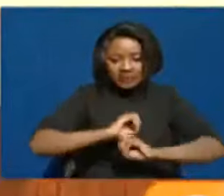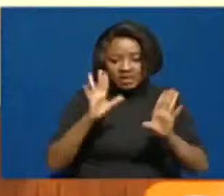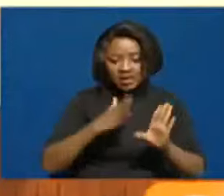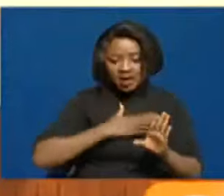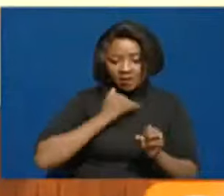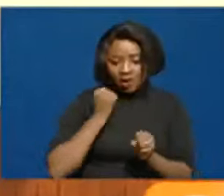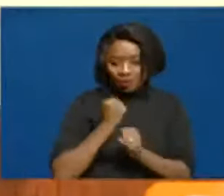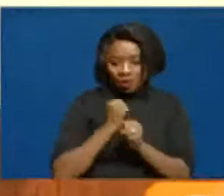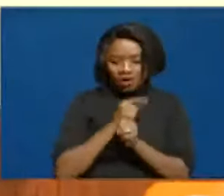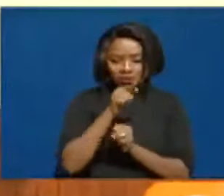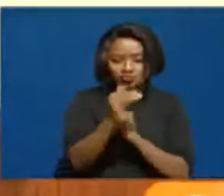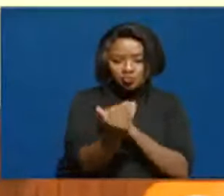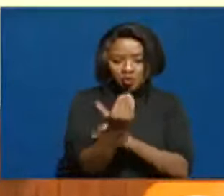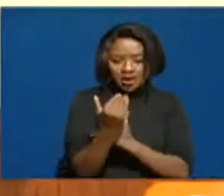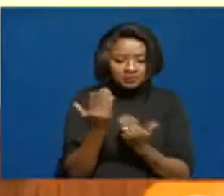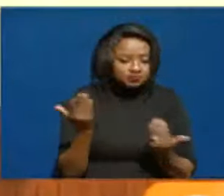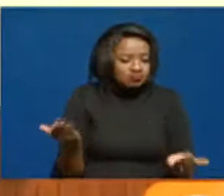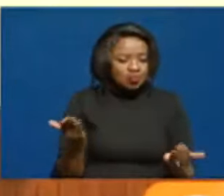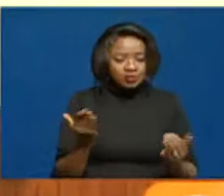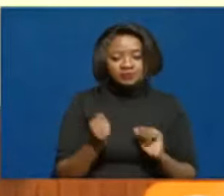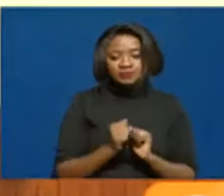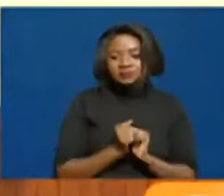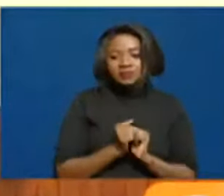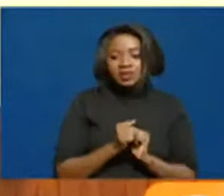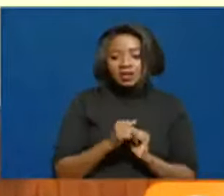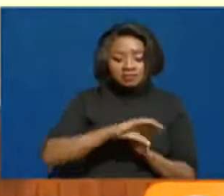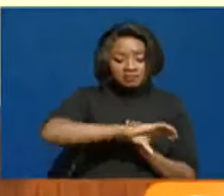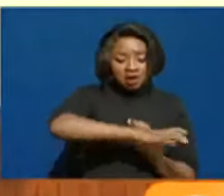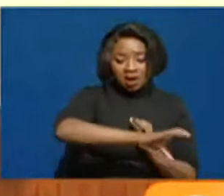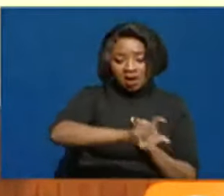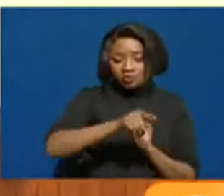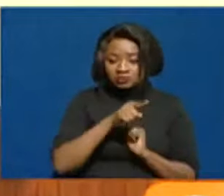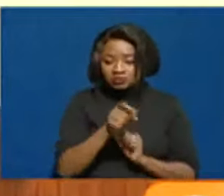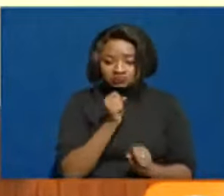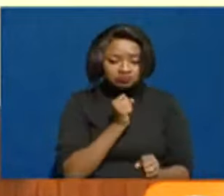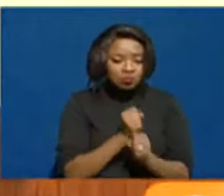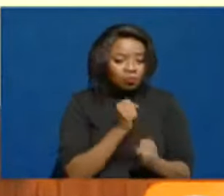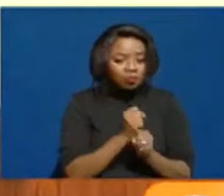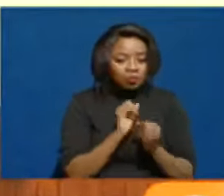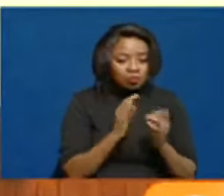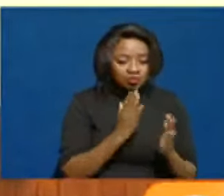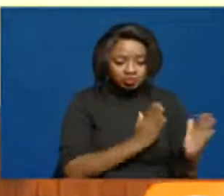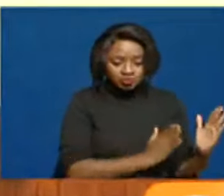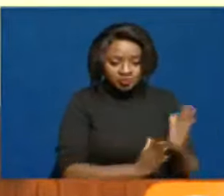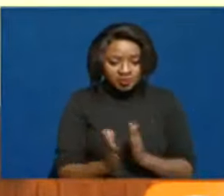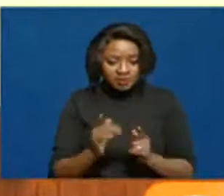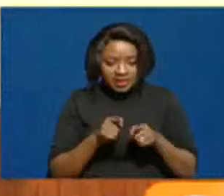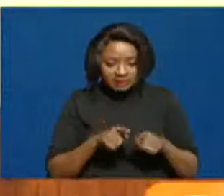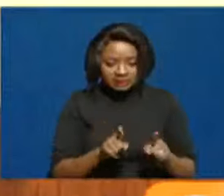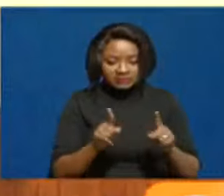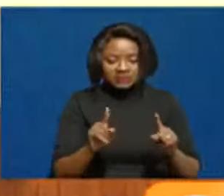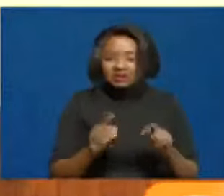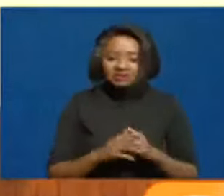You asked about what the county is doing in terms of its level of preparedness for this.